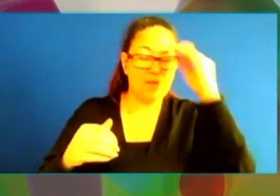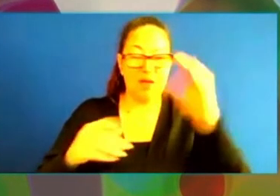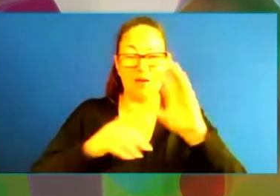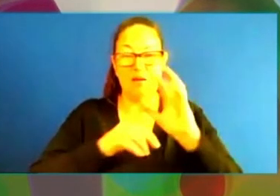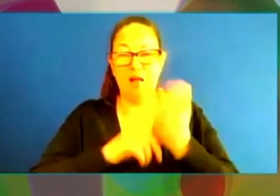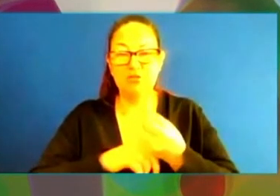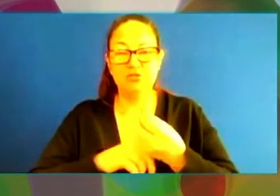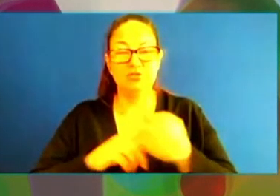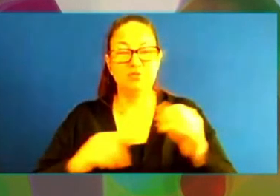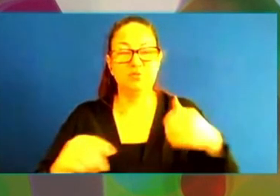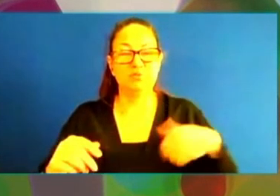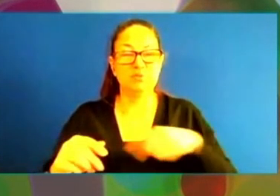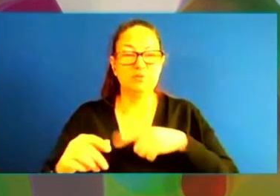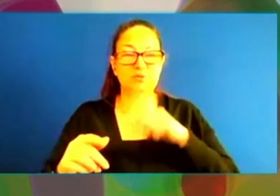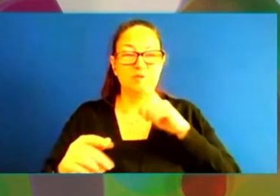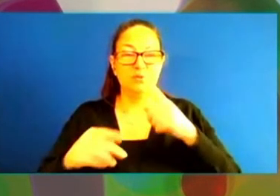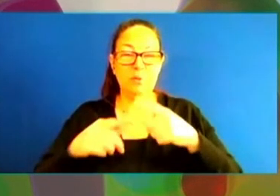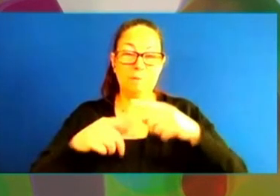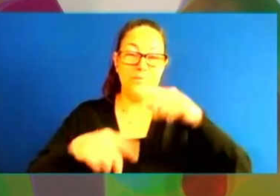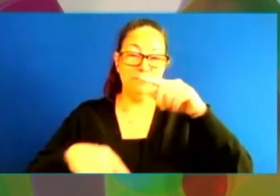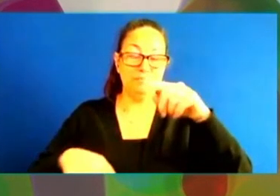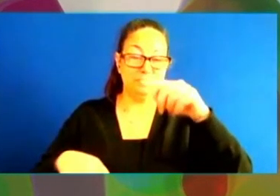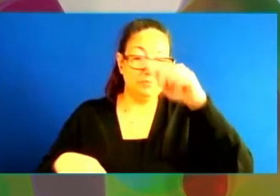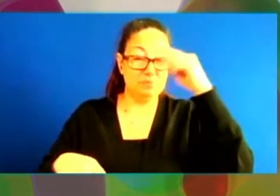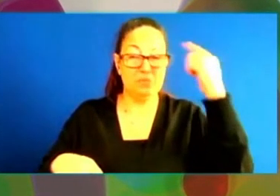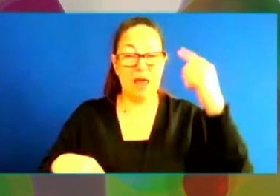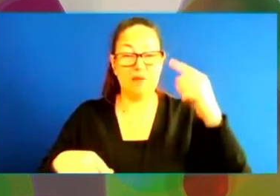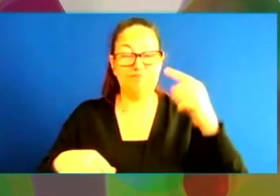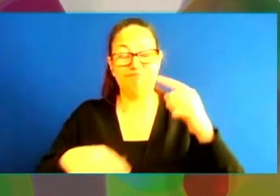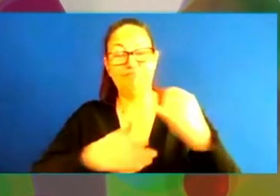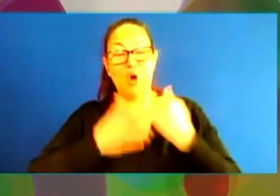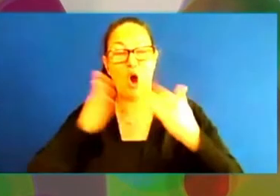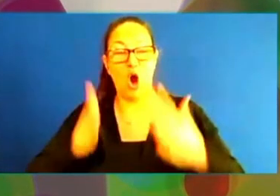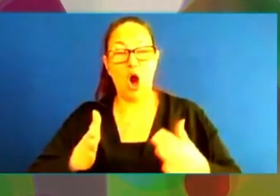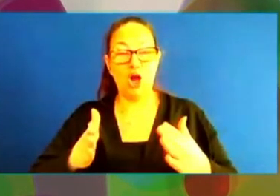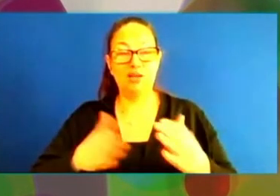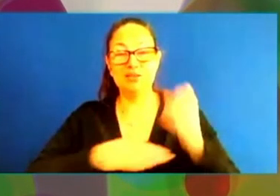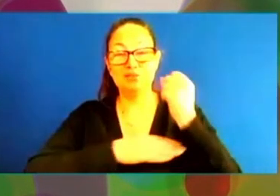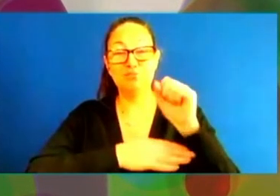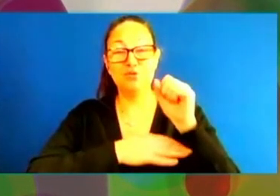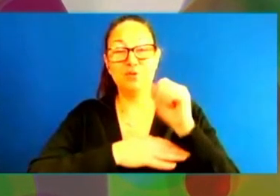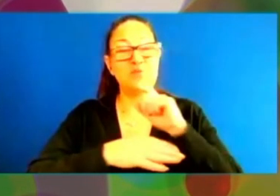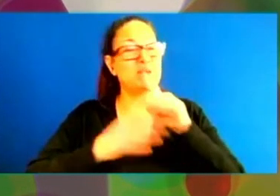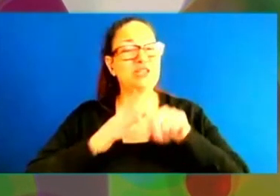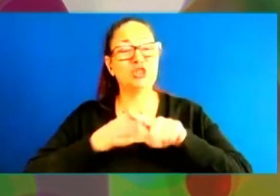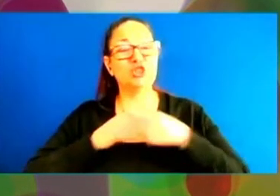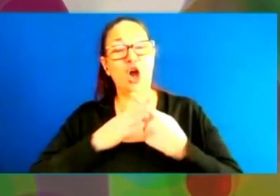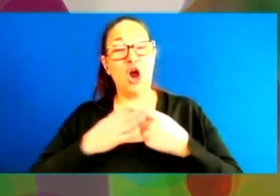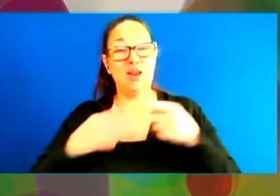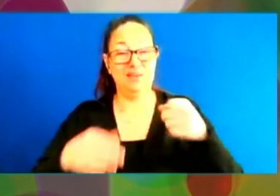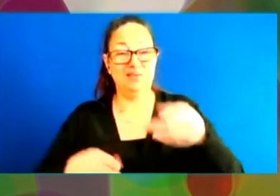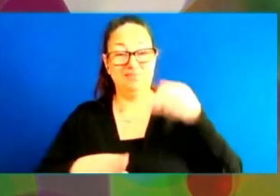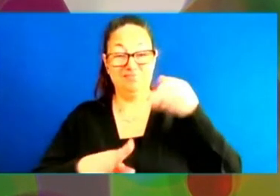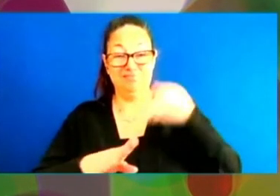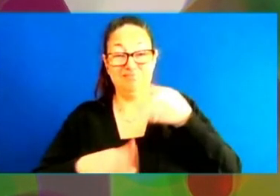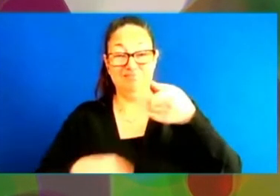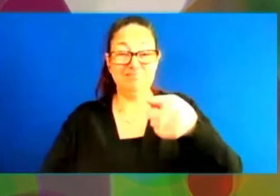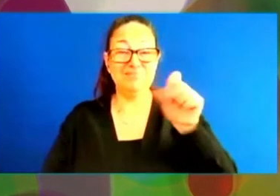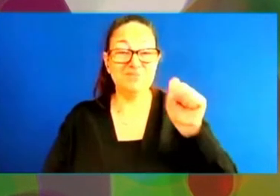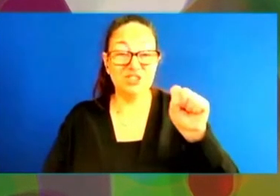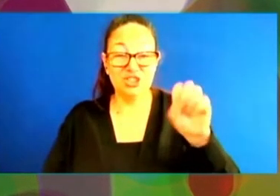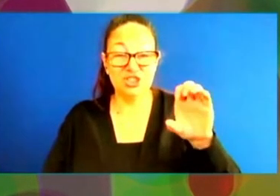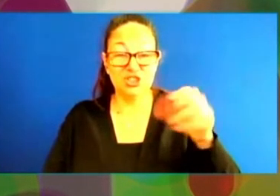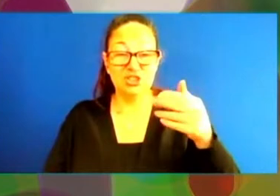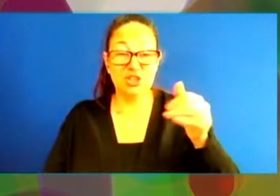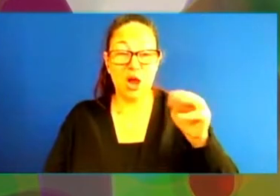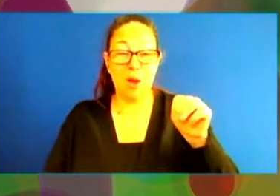Ronaldo Anderson called the Black speculative arts movement, right, pretty much started at the Schomburg, you know. With, you know, a lot